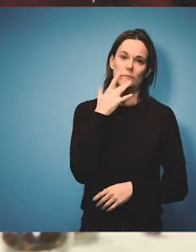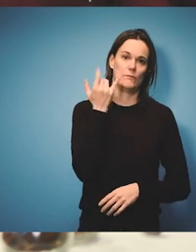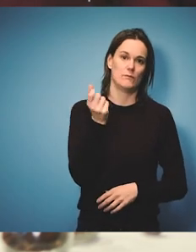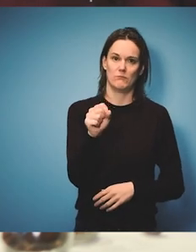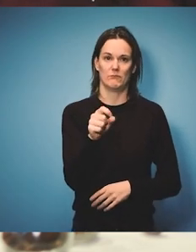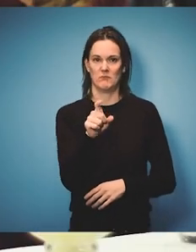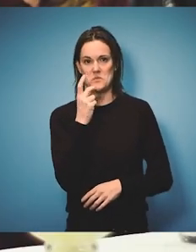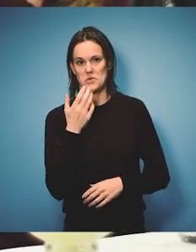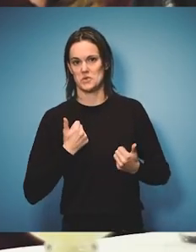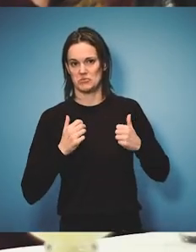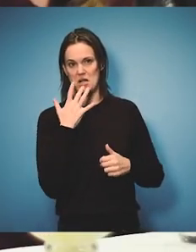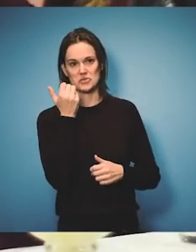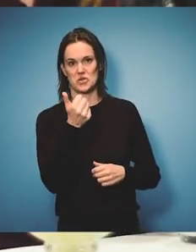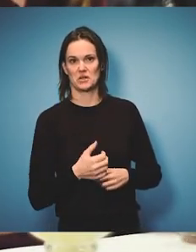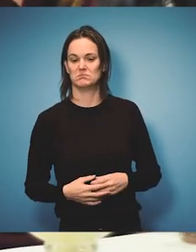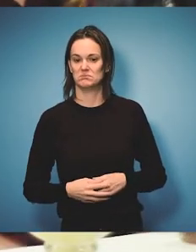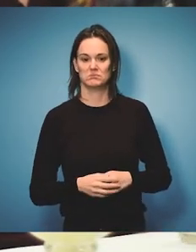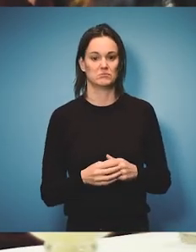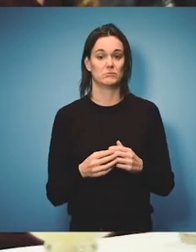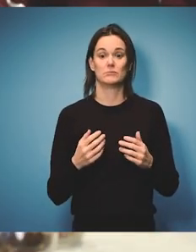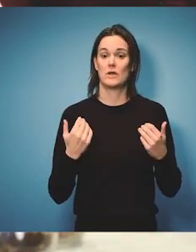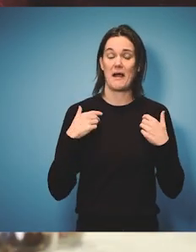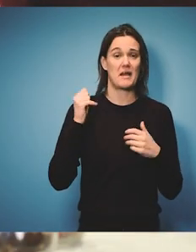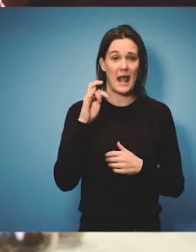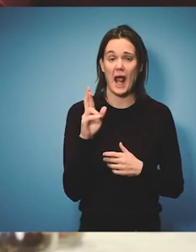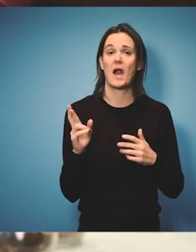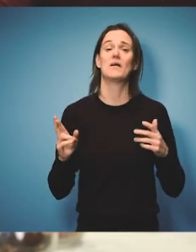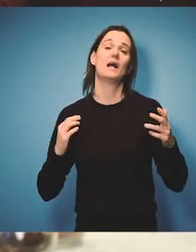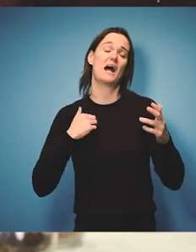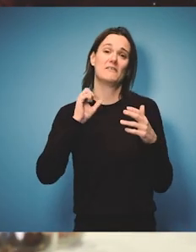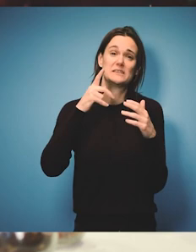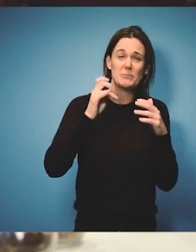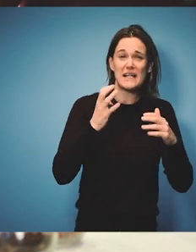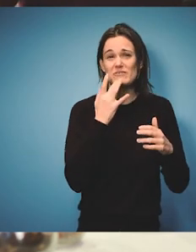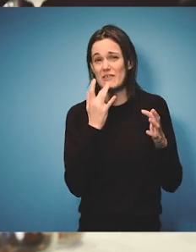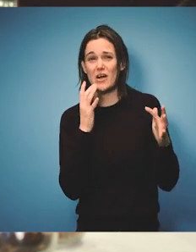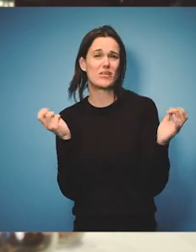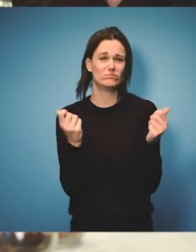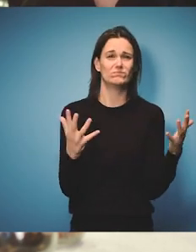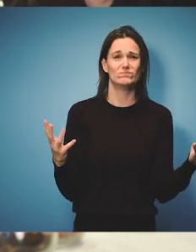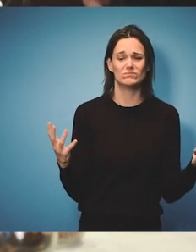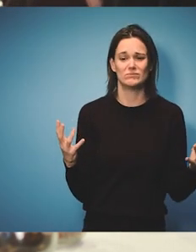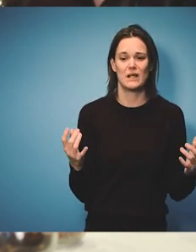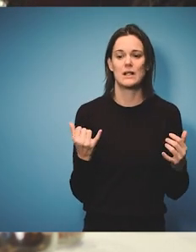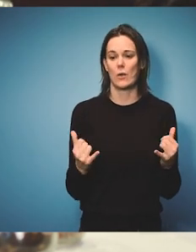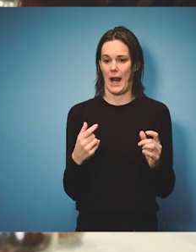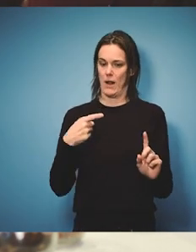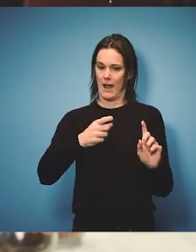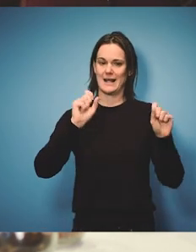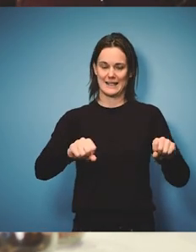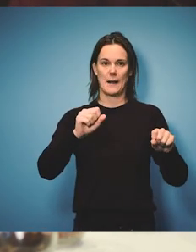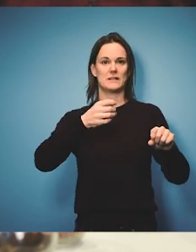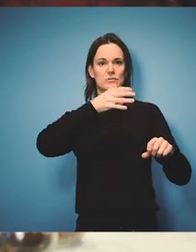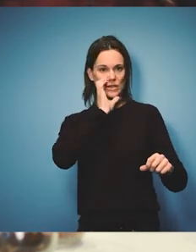It's ridiculously good. Yeah? Yeah, you should give it a shot. It's light, it's fluffy, it's airy, it's got those Bart spices to it, right? So this now is the